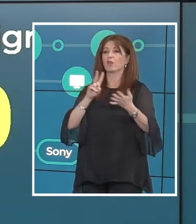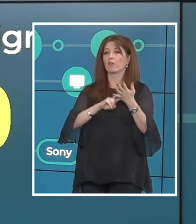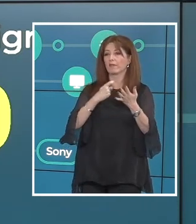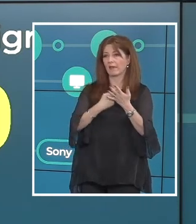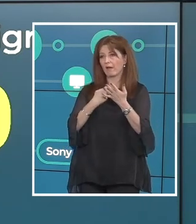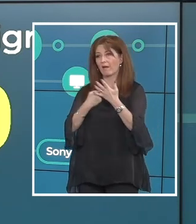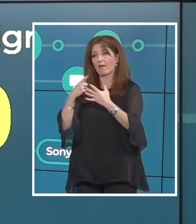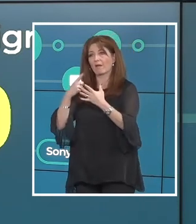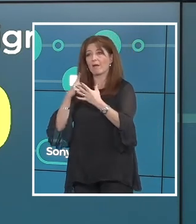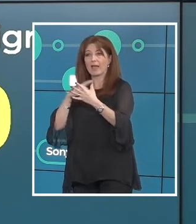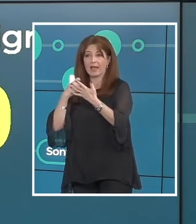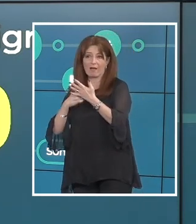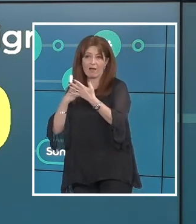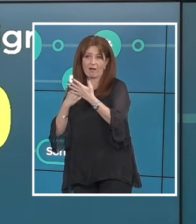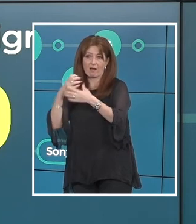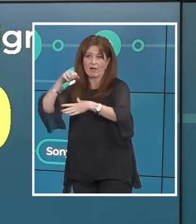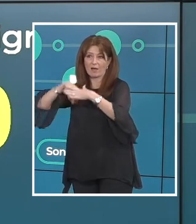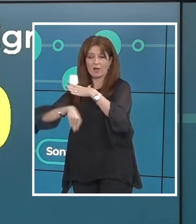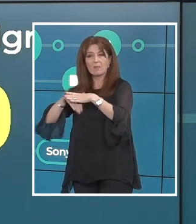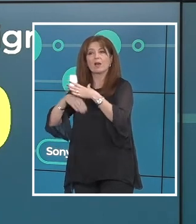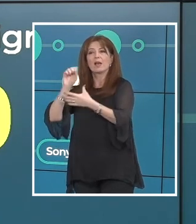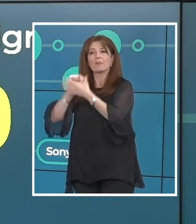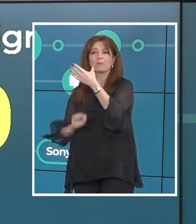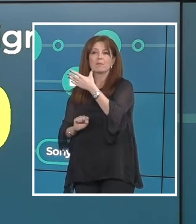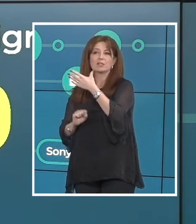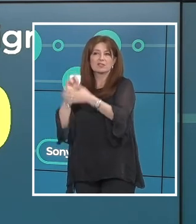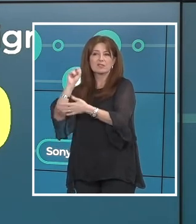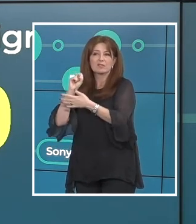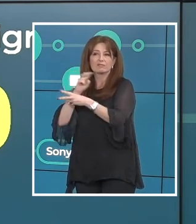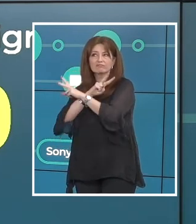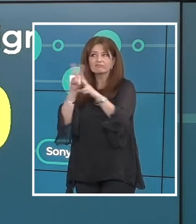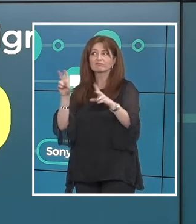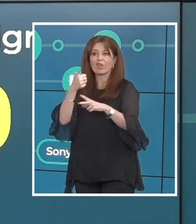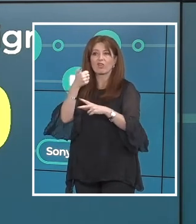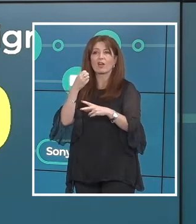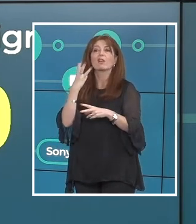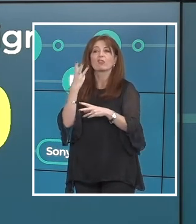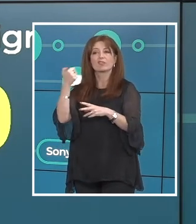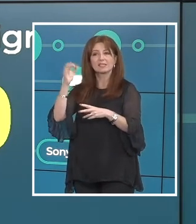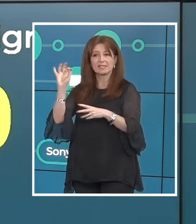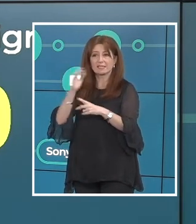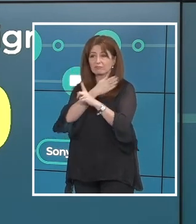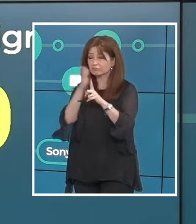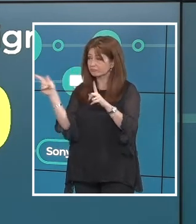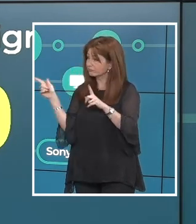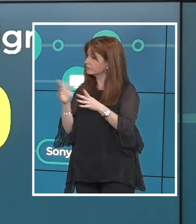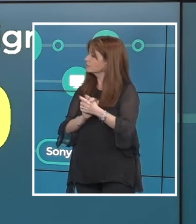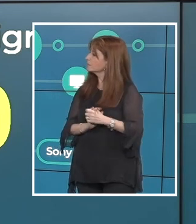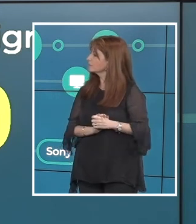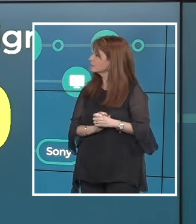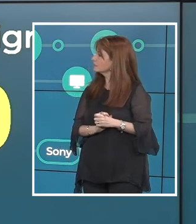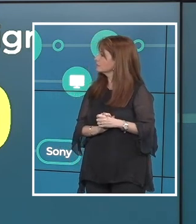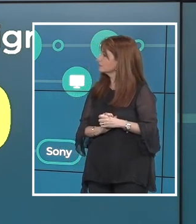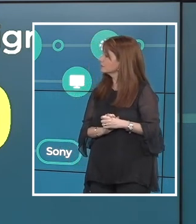immersive 360 experience. And so they're a video studios team that is really trying to address and incorporate audio description into what they're